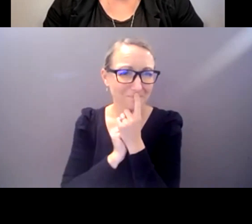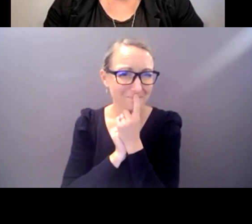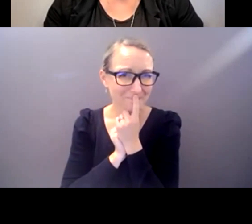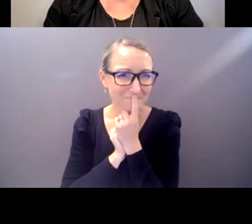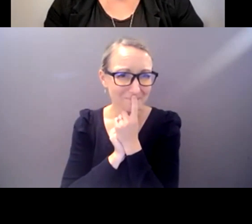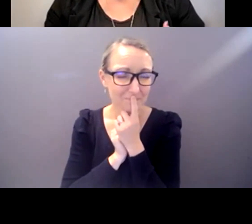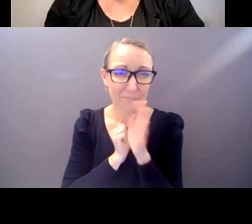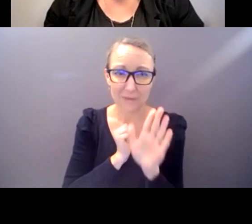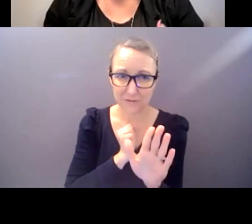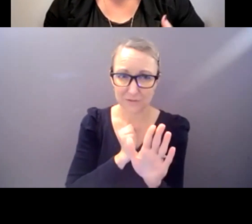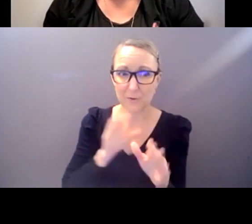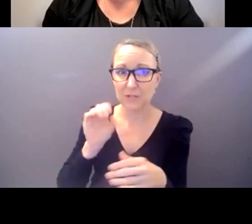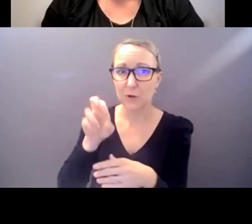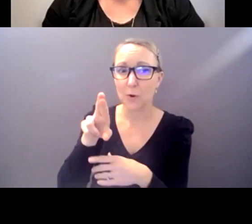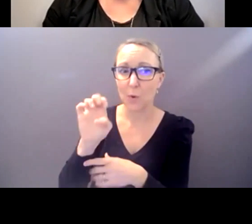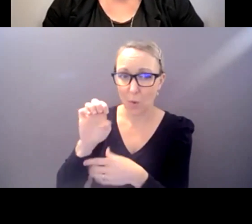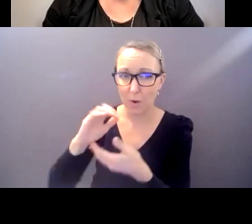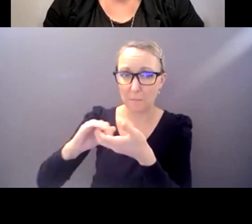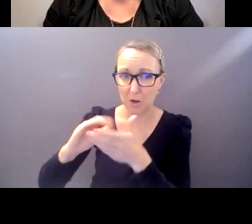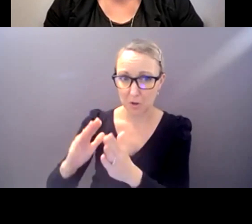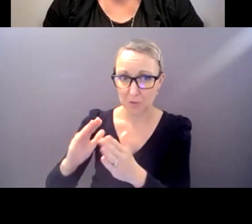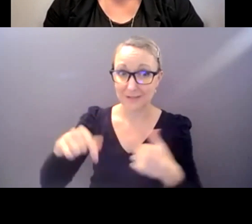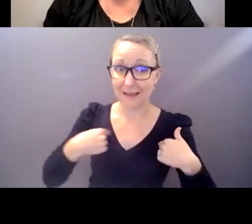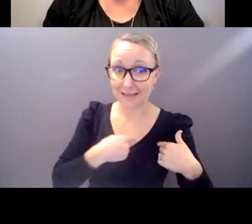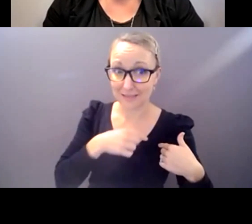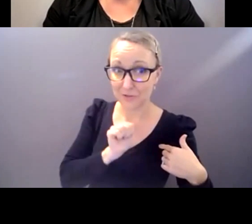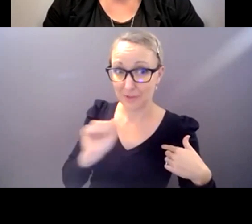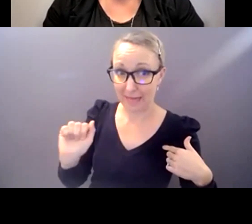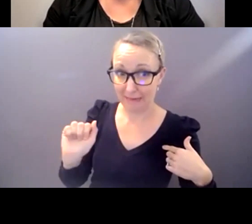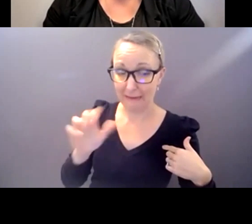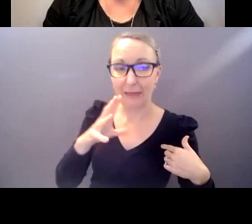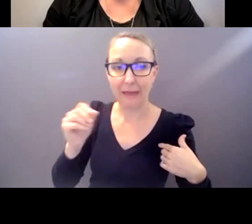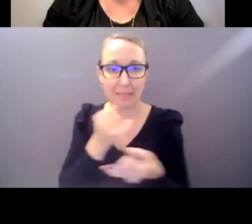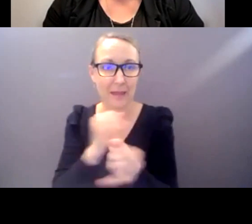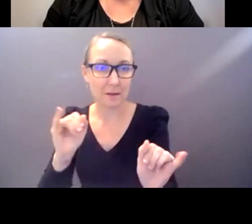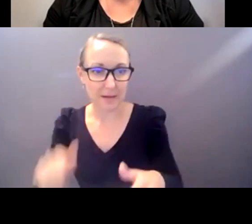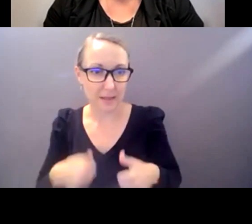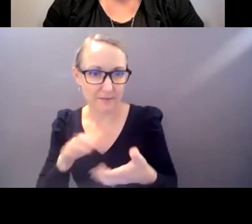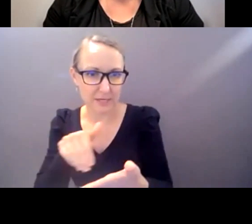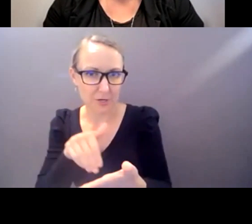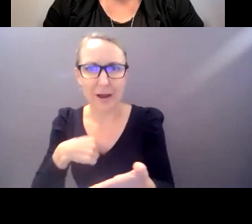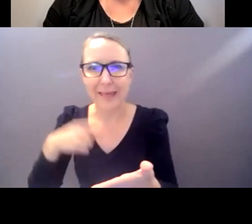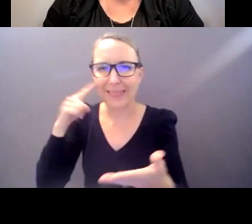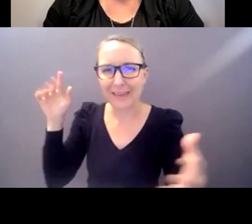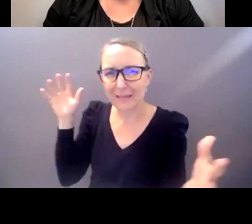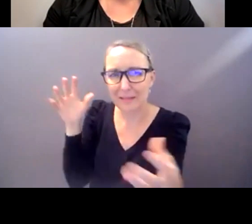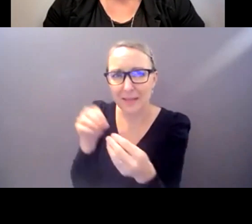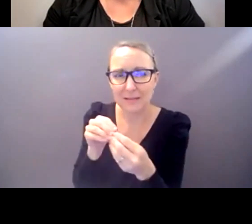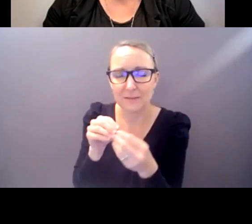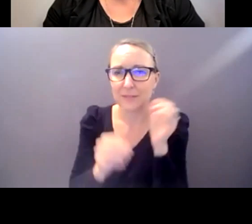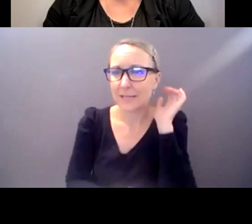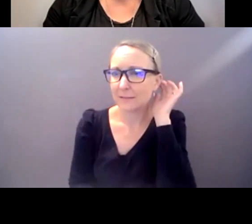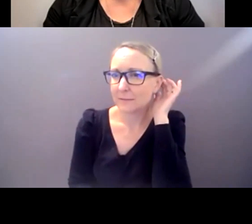these are the core partners. So it's us as a AAA and our independent living center. I think collectively